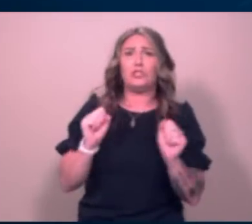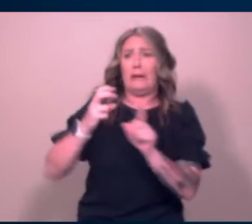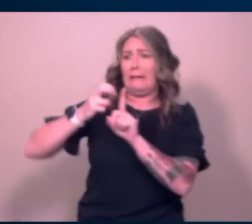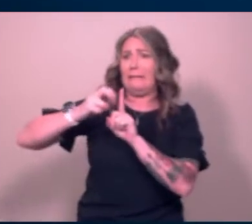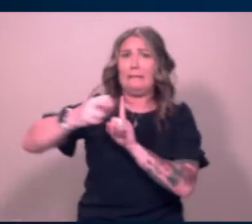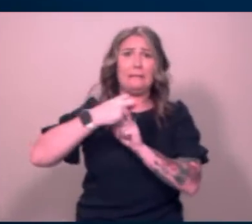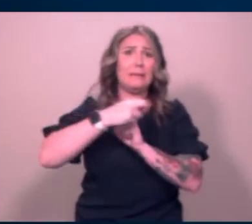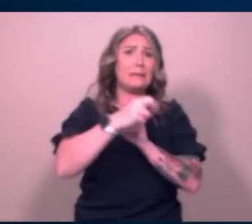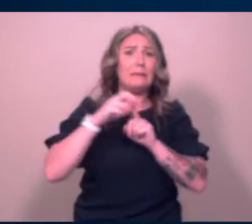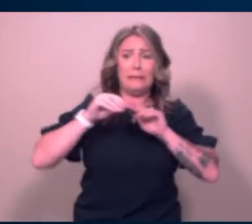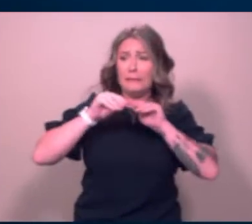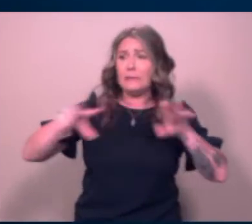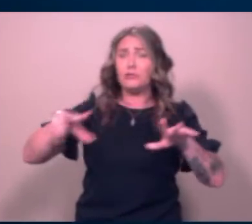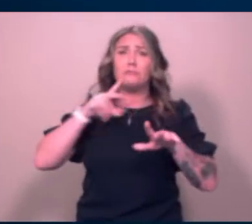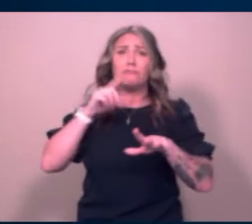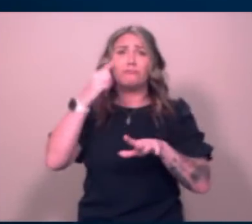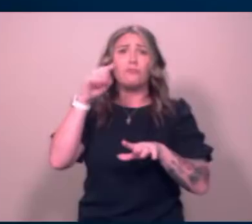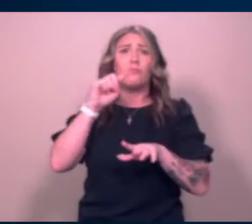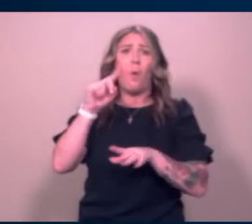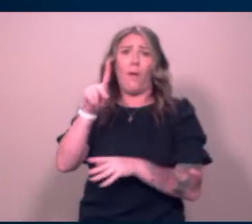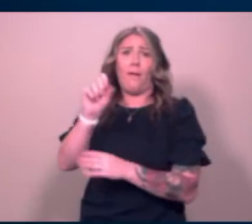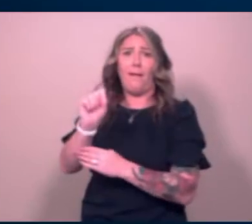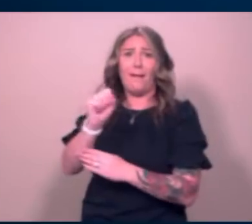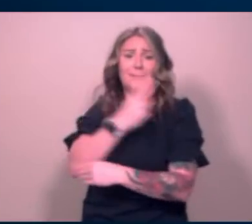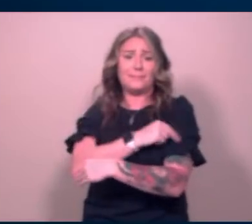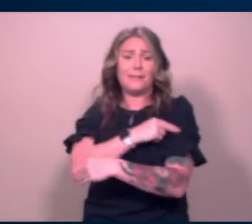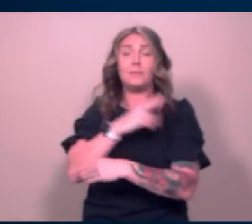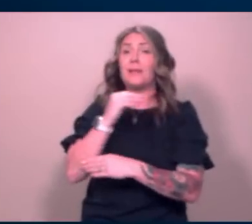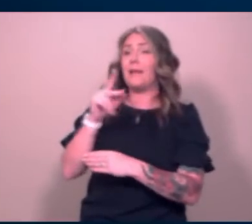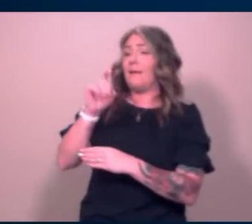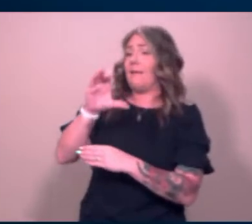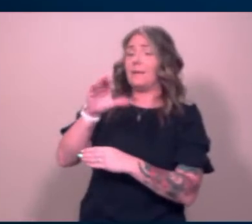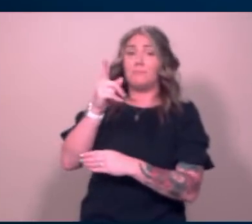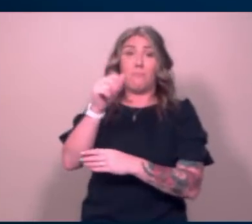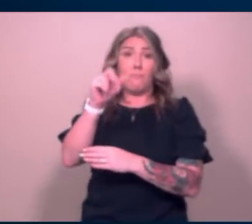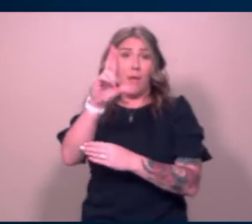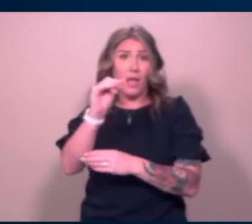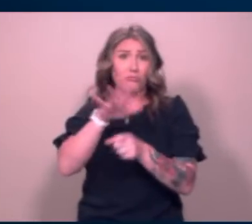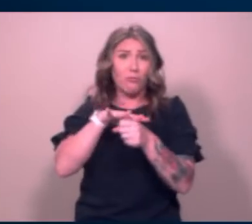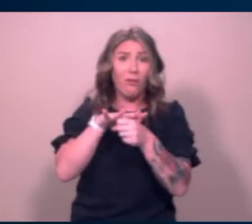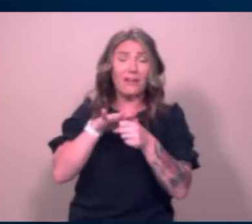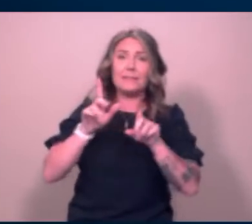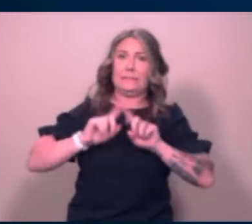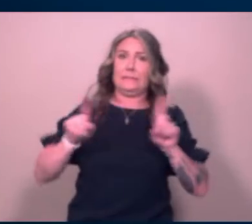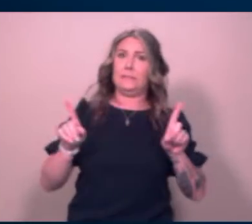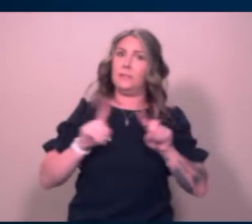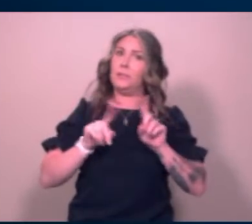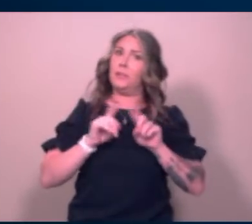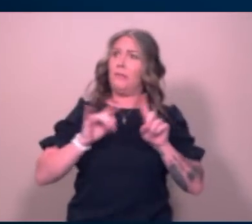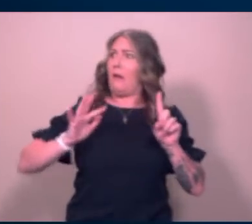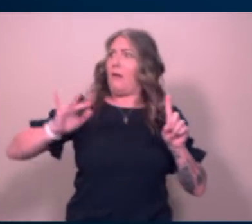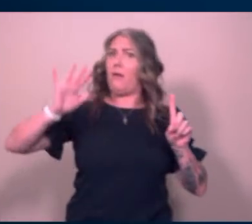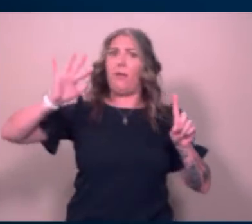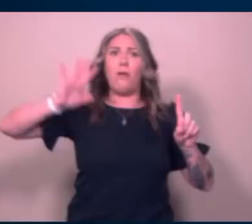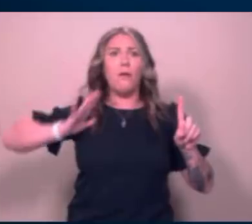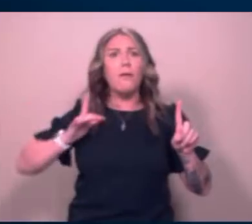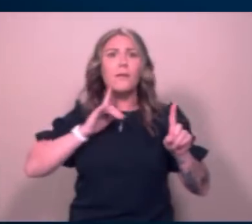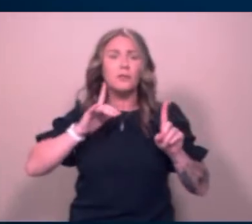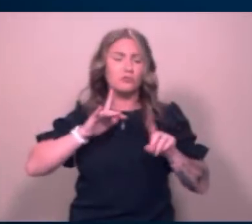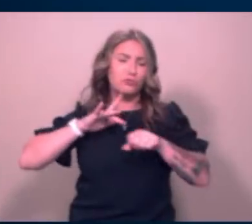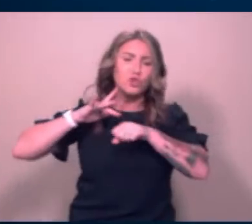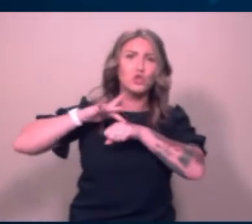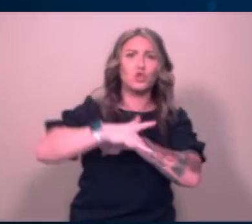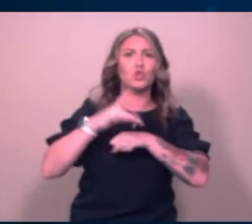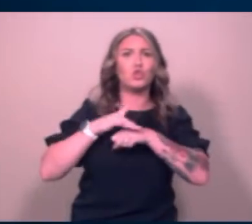of Kansas and in the KC metro area. It's definitely different than it was in that early surge